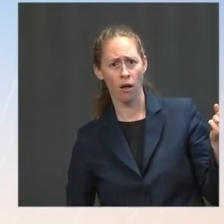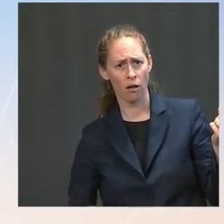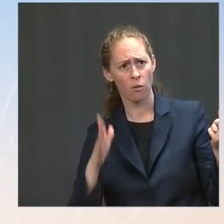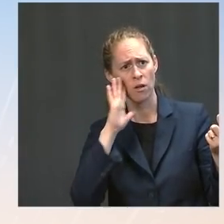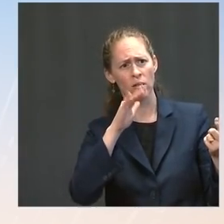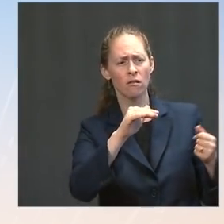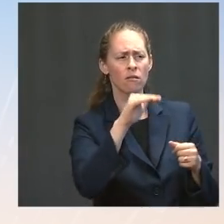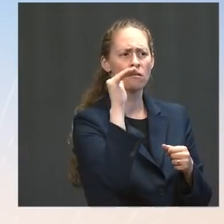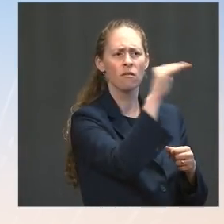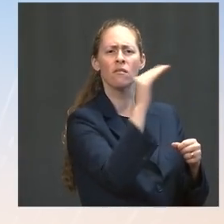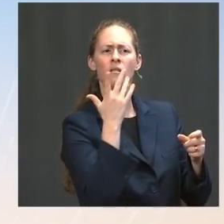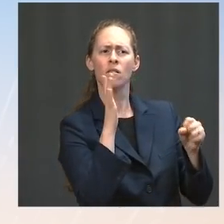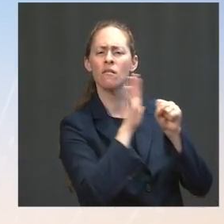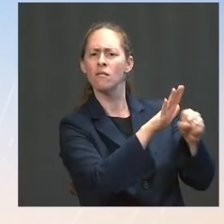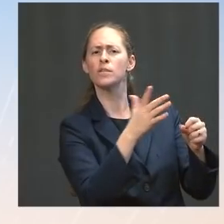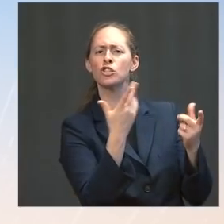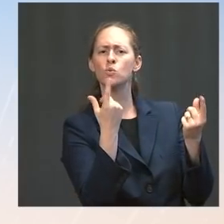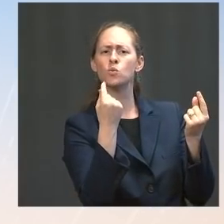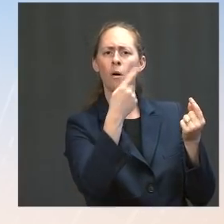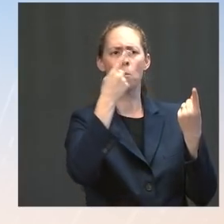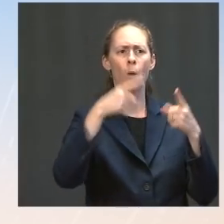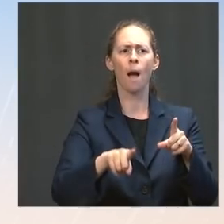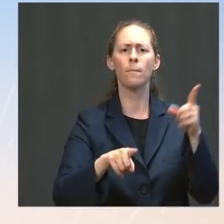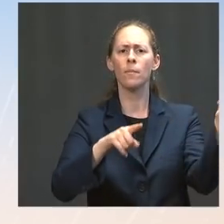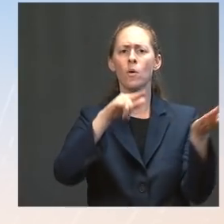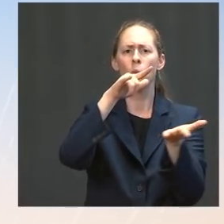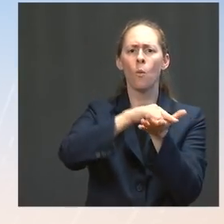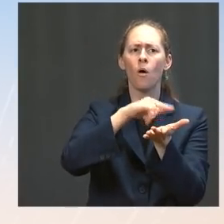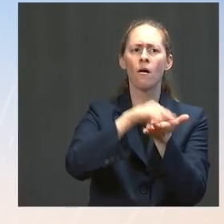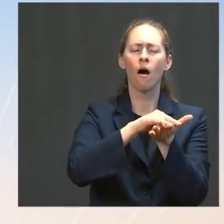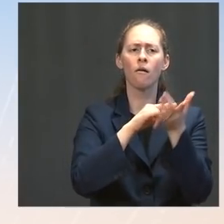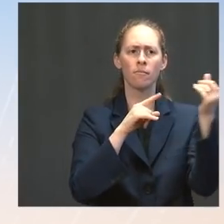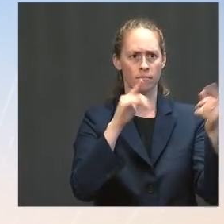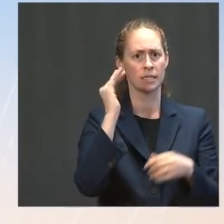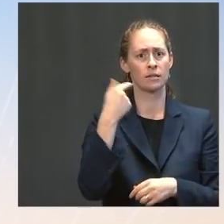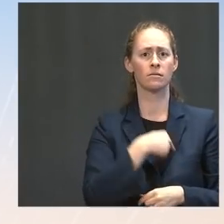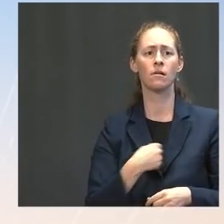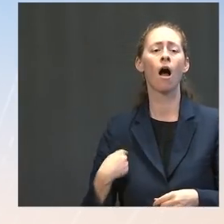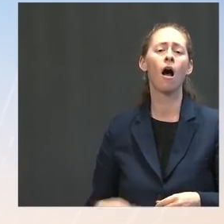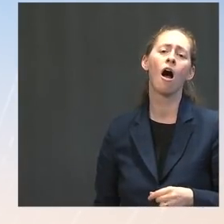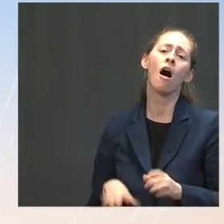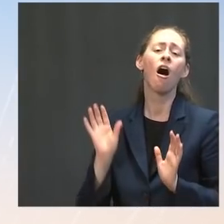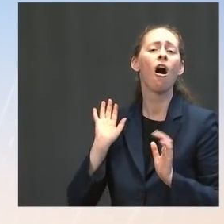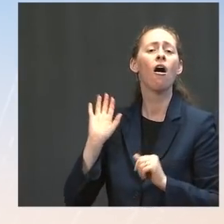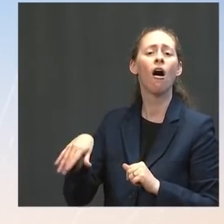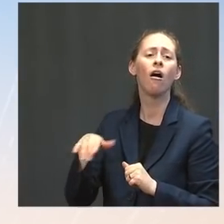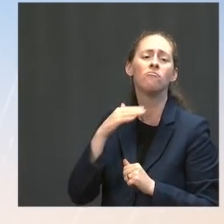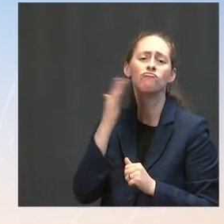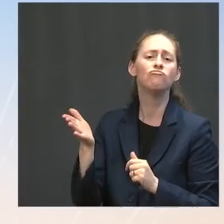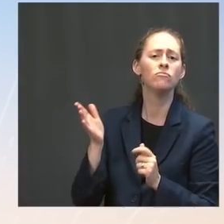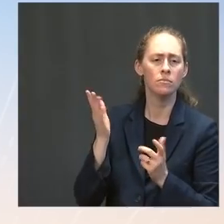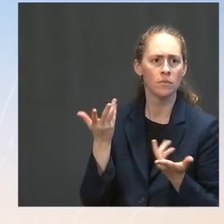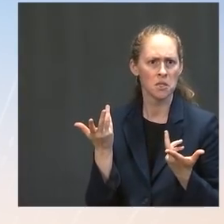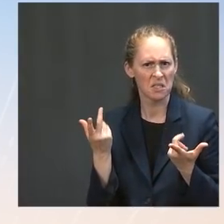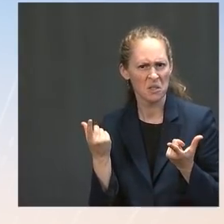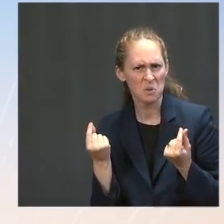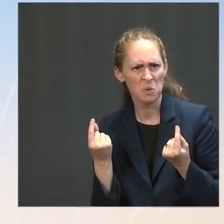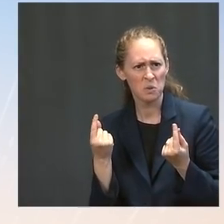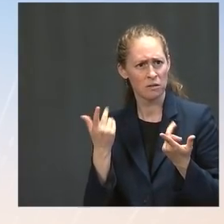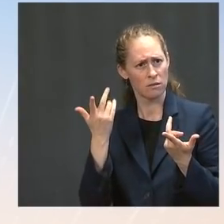Yep. You talked about consular services. Is it the president's expectation that the Taliban will continue to allow safe passage